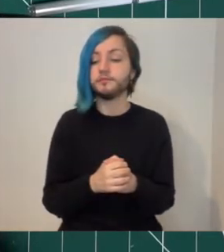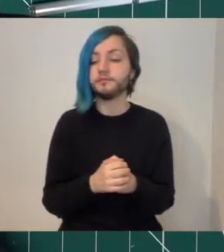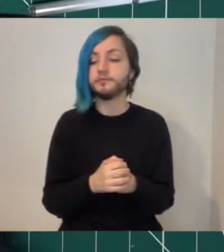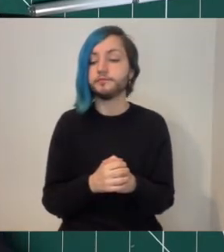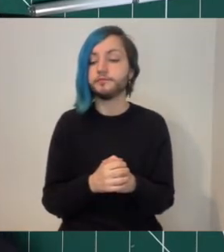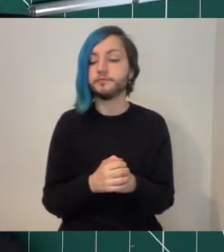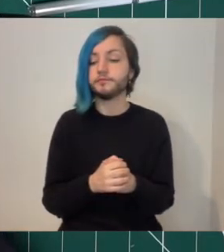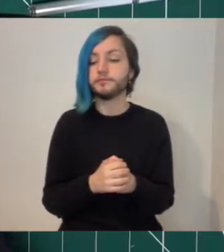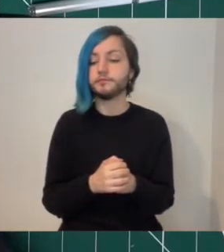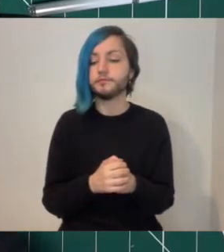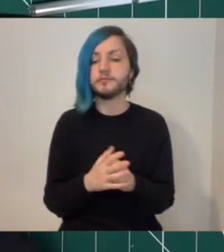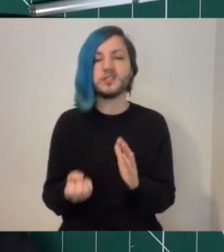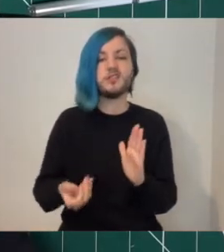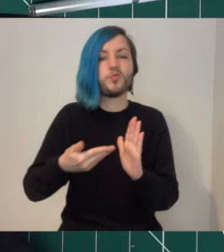thread